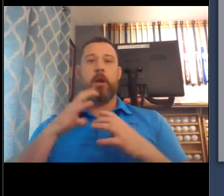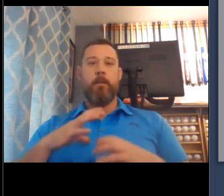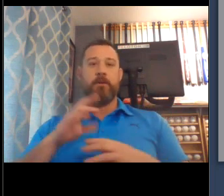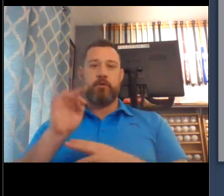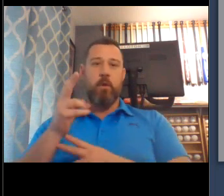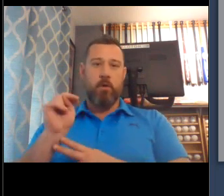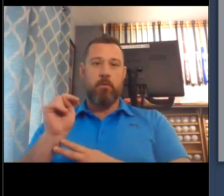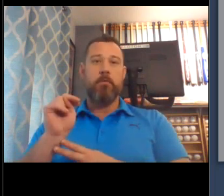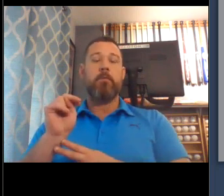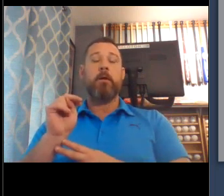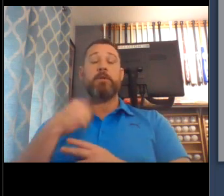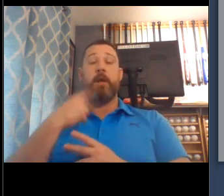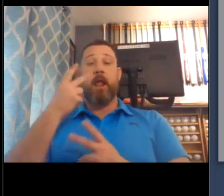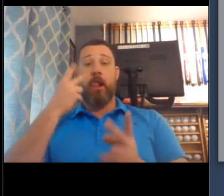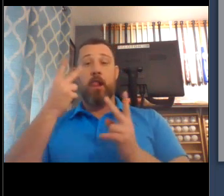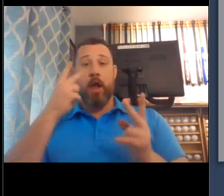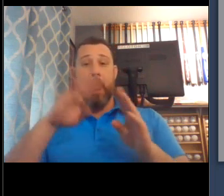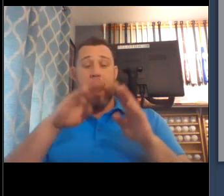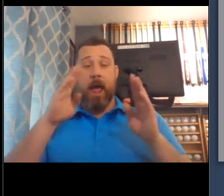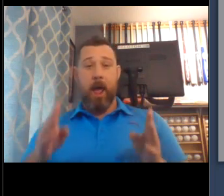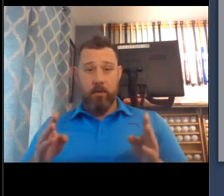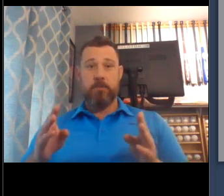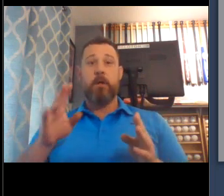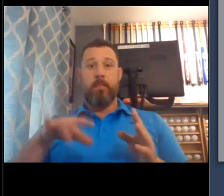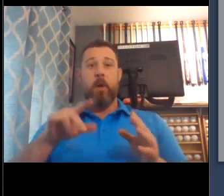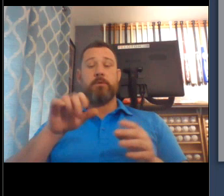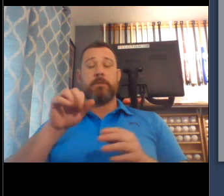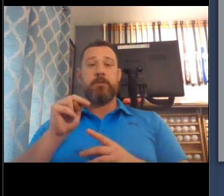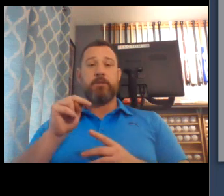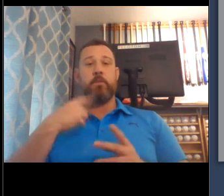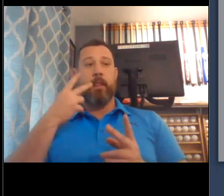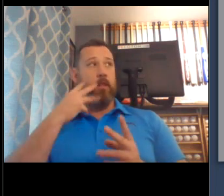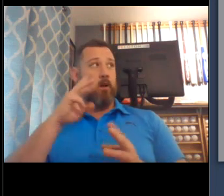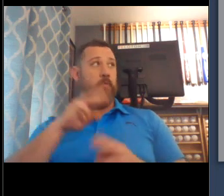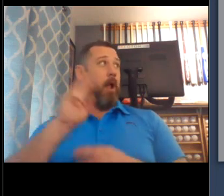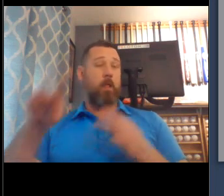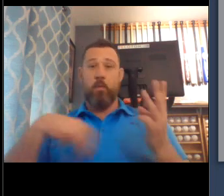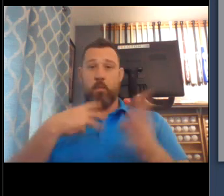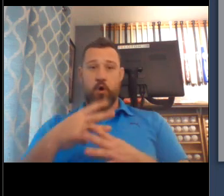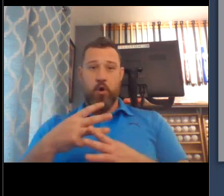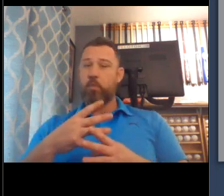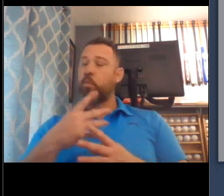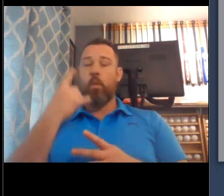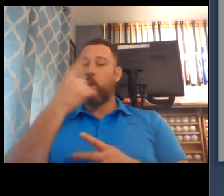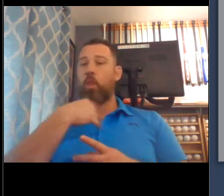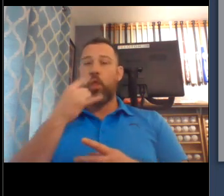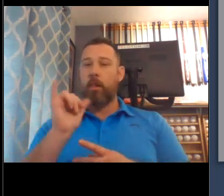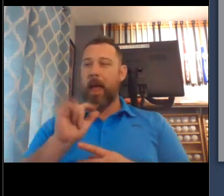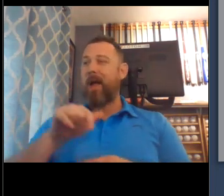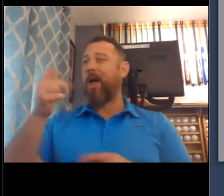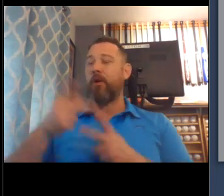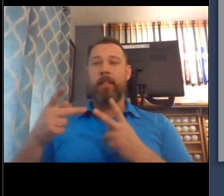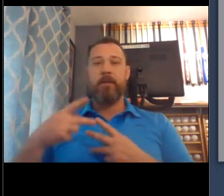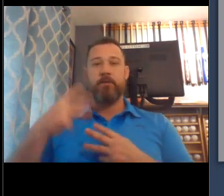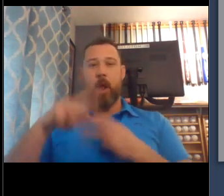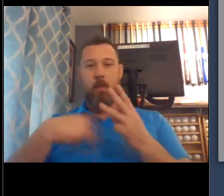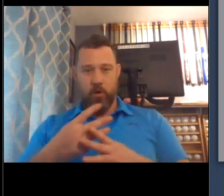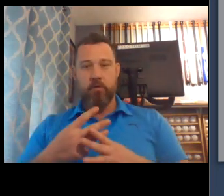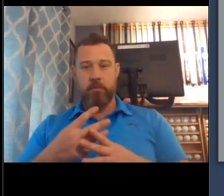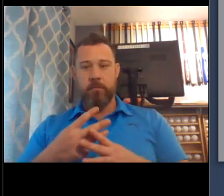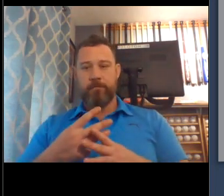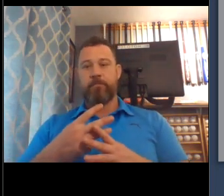we looked at housing around those stations, we looked around the world. What does that look like in other places around the world? And, you